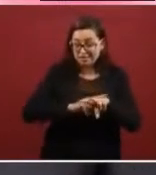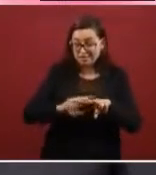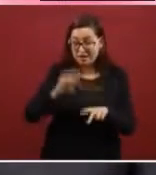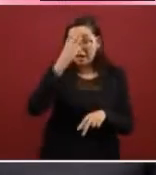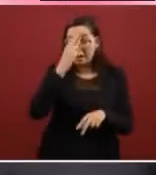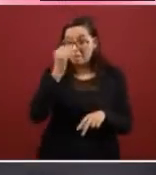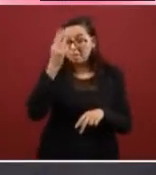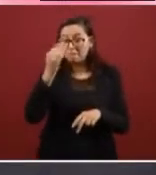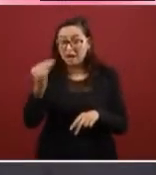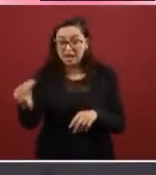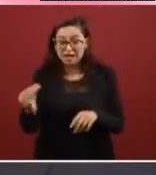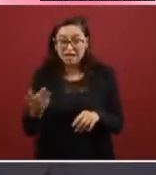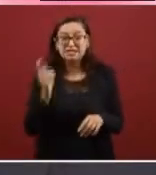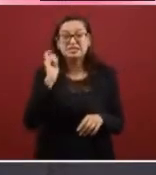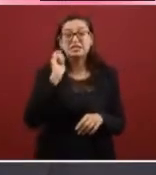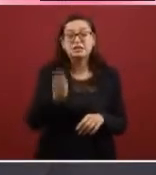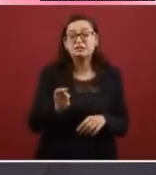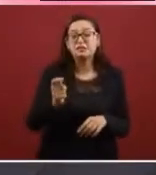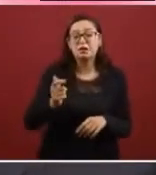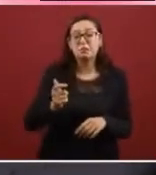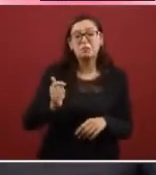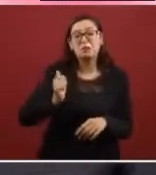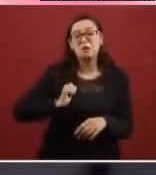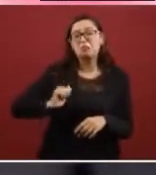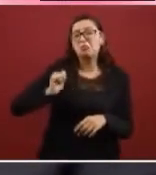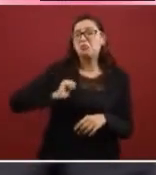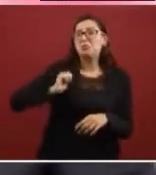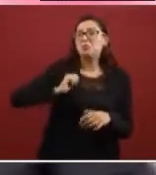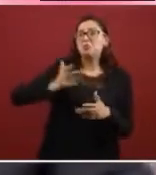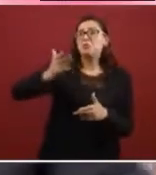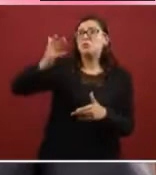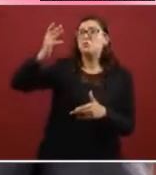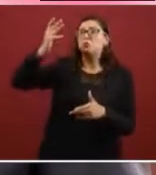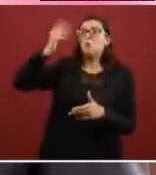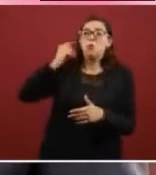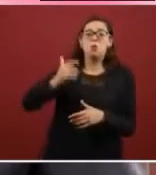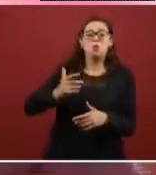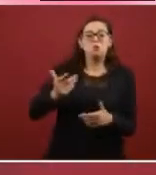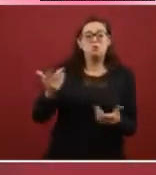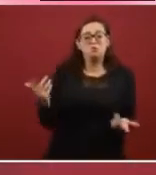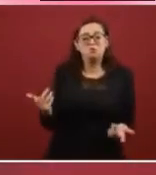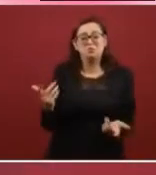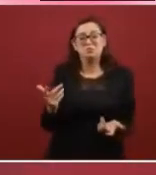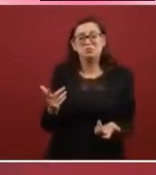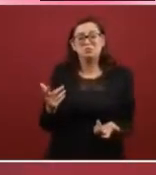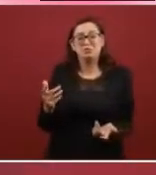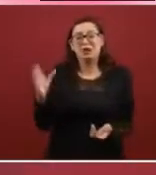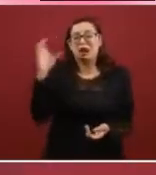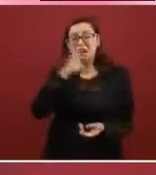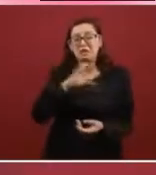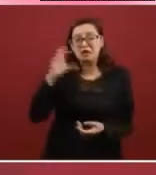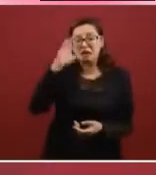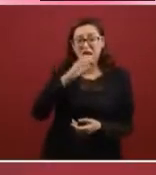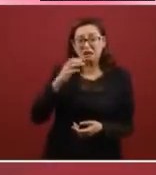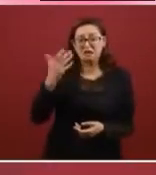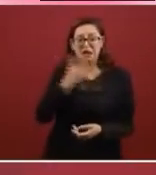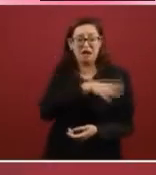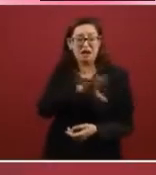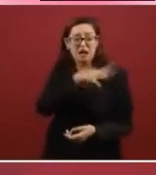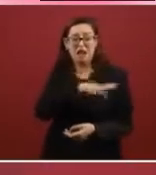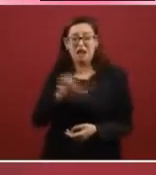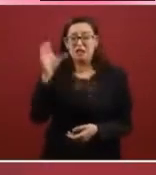antiguo ferrocarril del is the old train that was already there, la época del General Cárdenas, that was created during